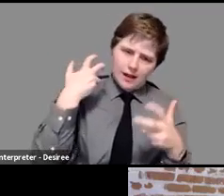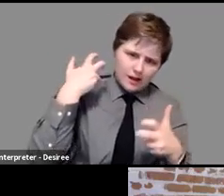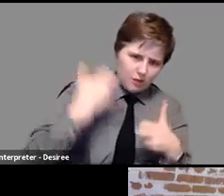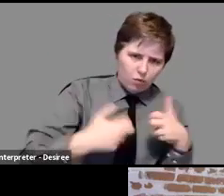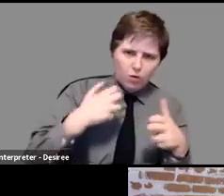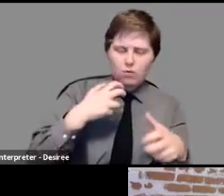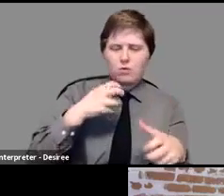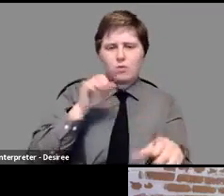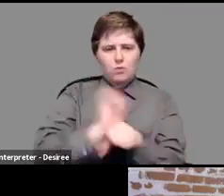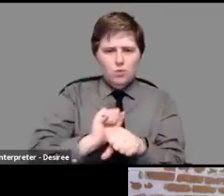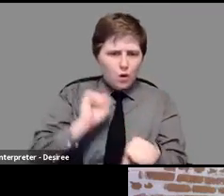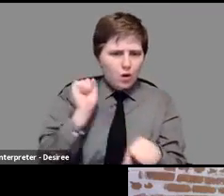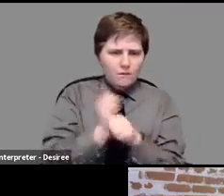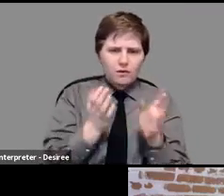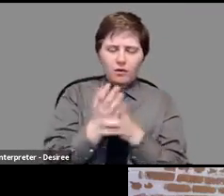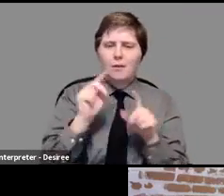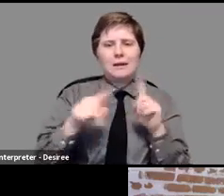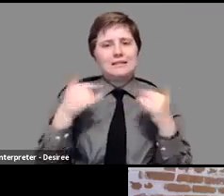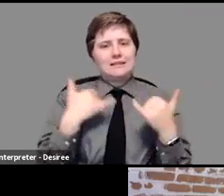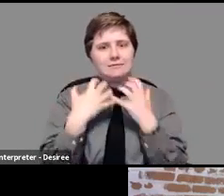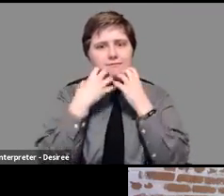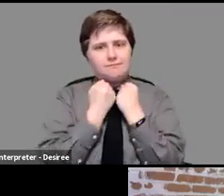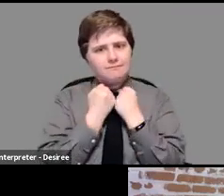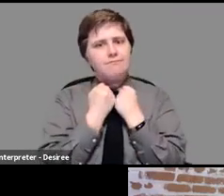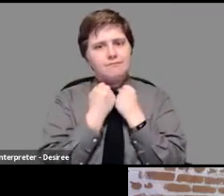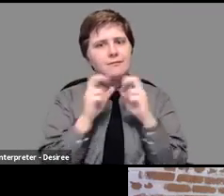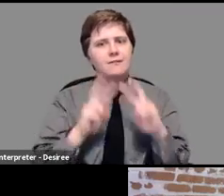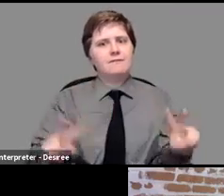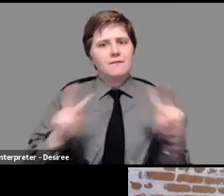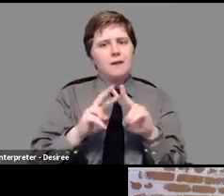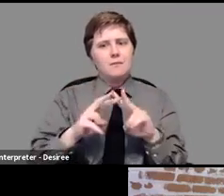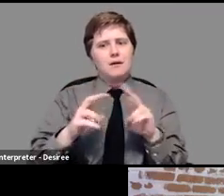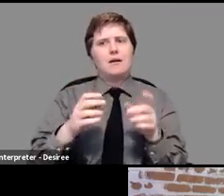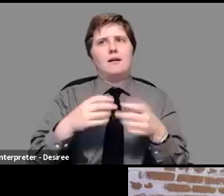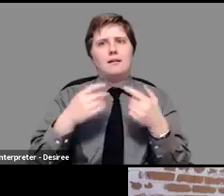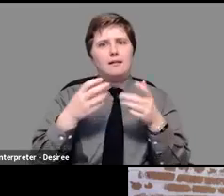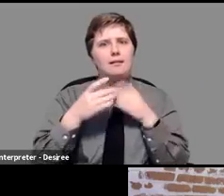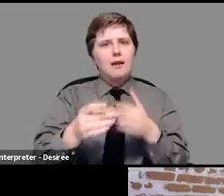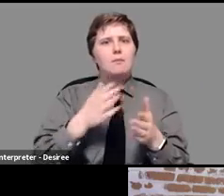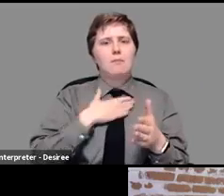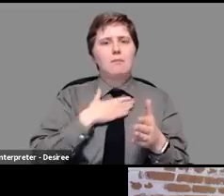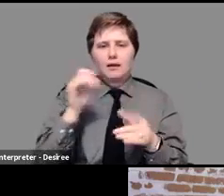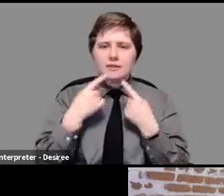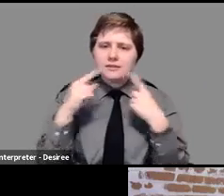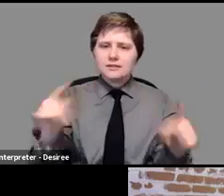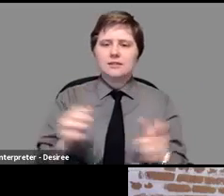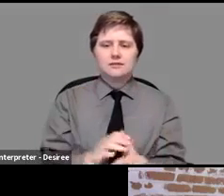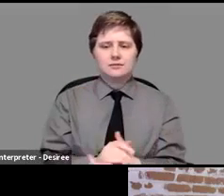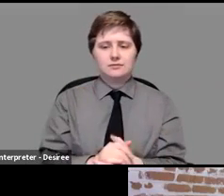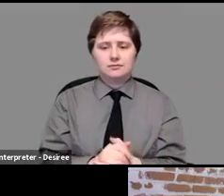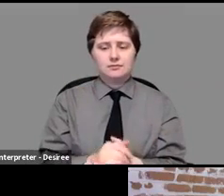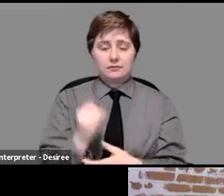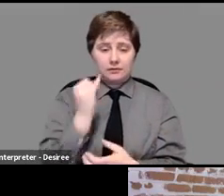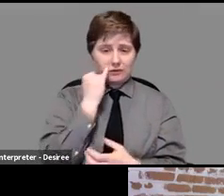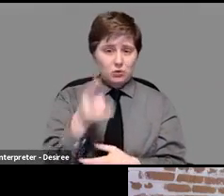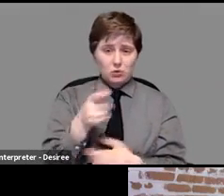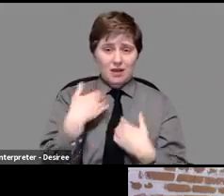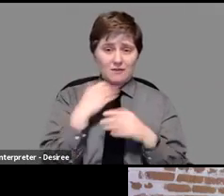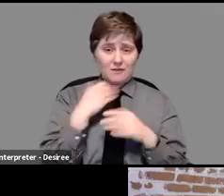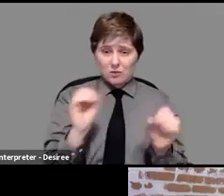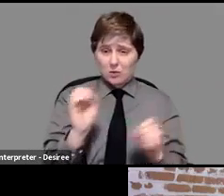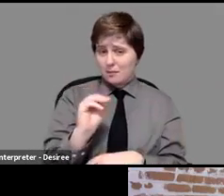through, but again, it's been valuable and it's really contributed to the success of the company and the growth. And so I would say if you do not have an